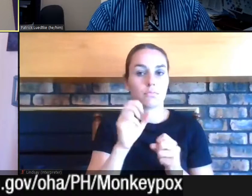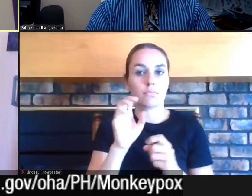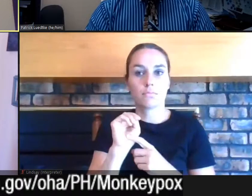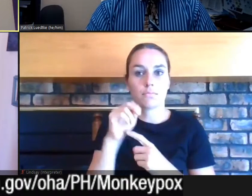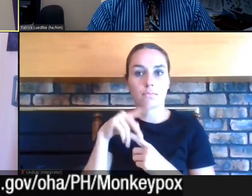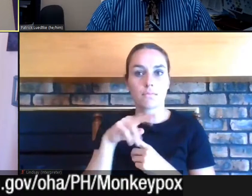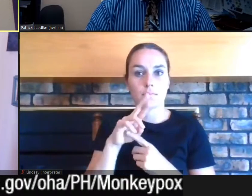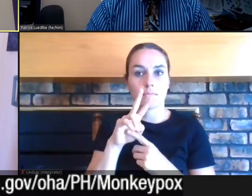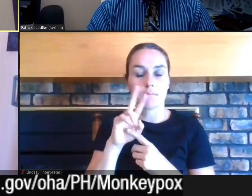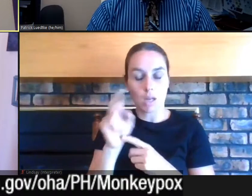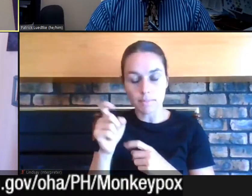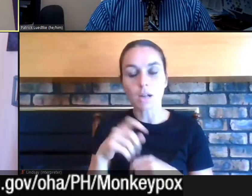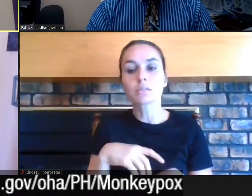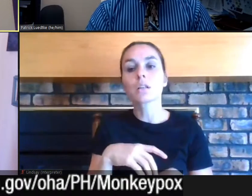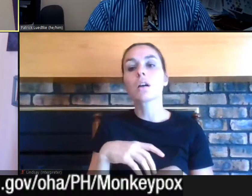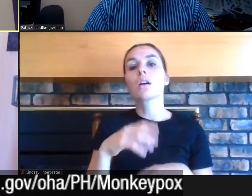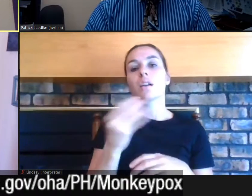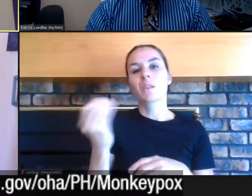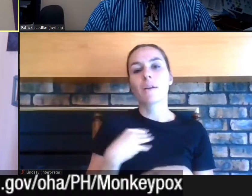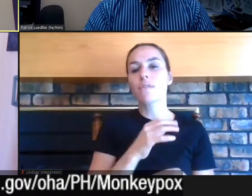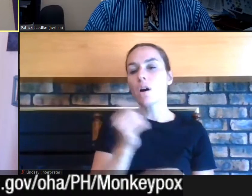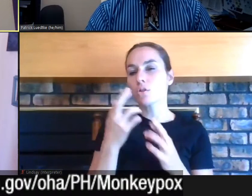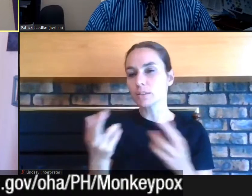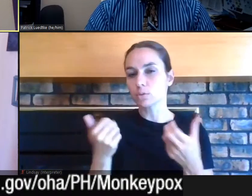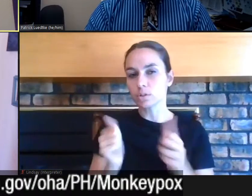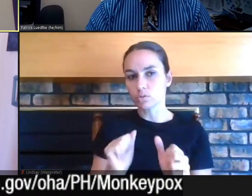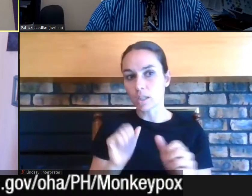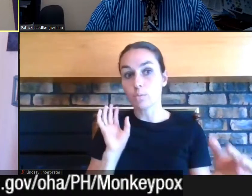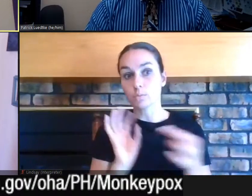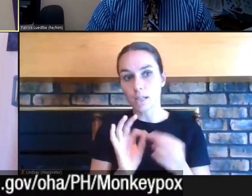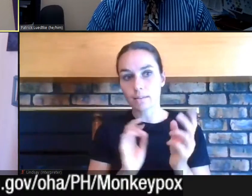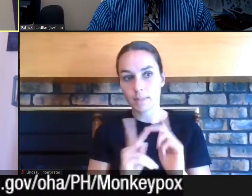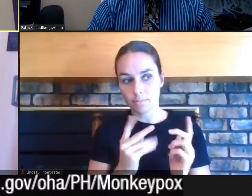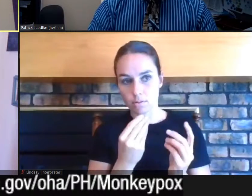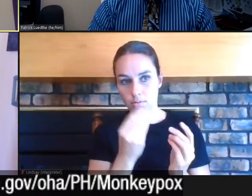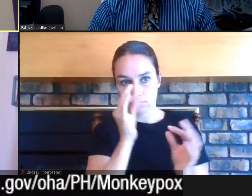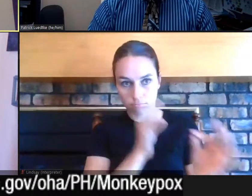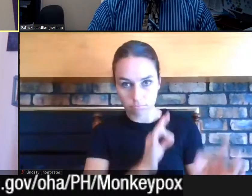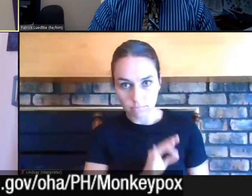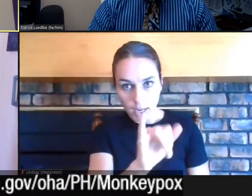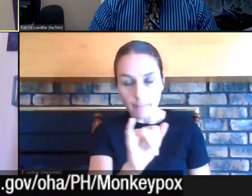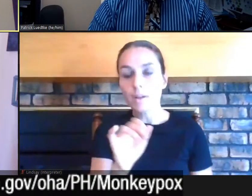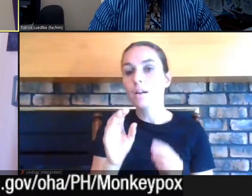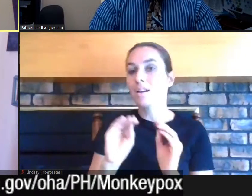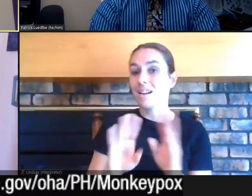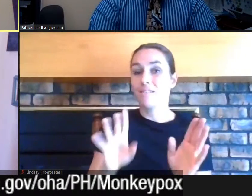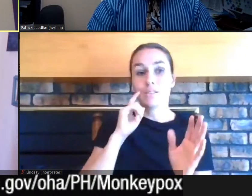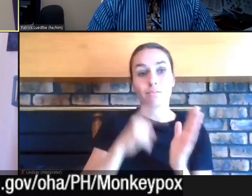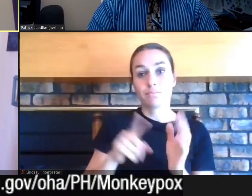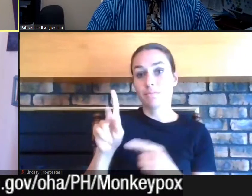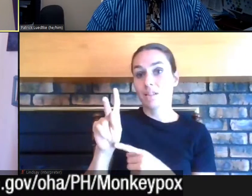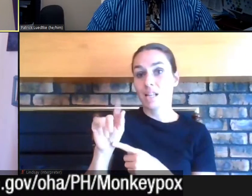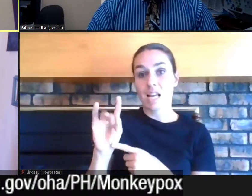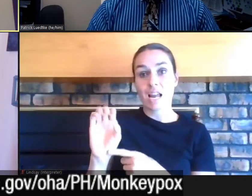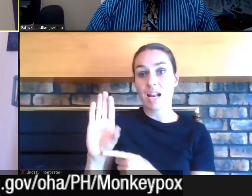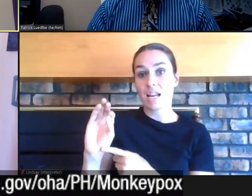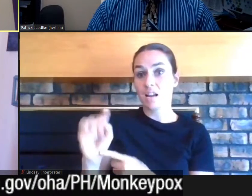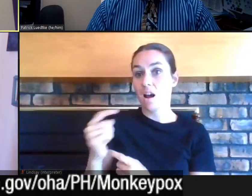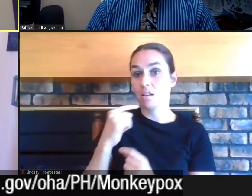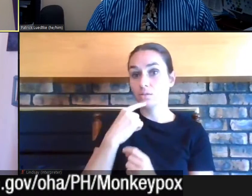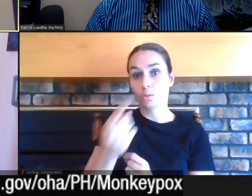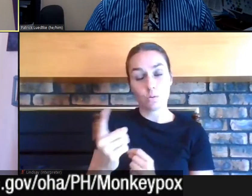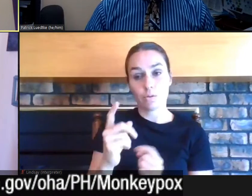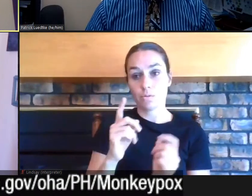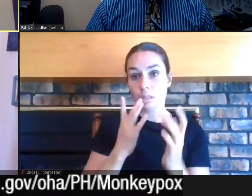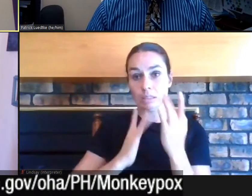other resources that we try to link people with. But as you heard from Katie Cox, we do not have nearly the resources we need to support everyone who would